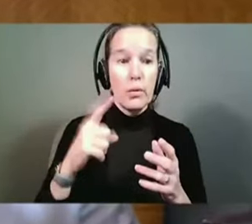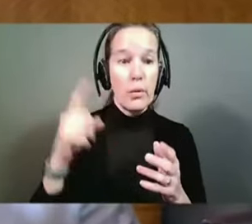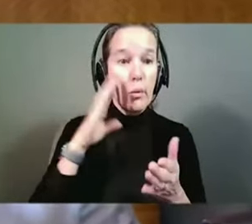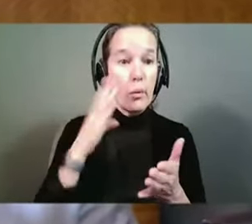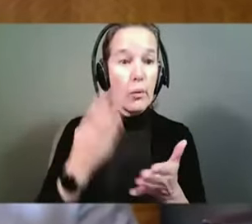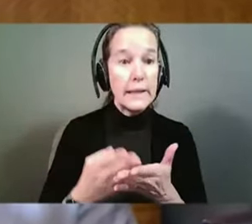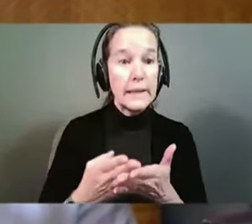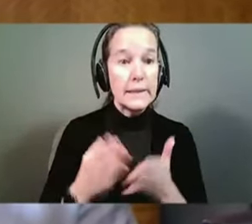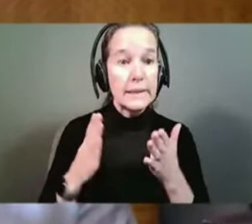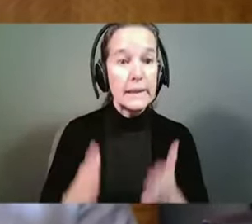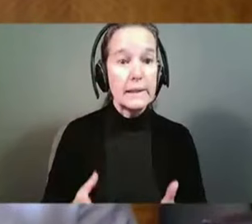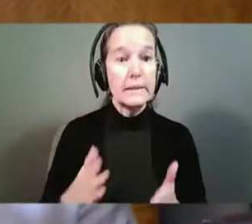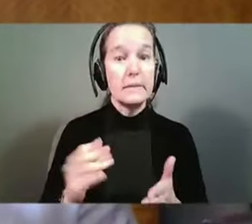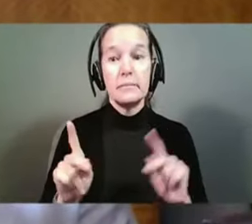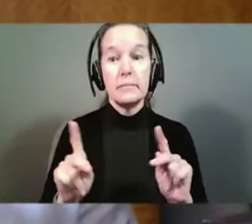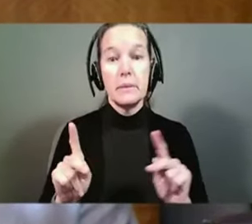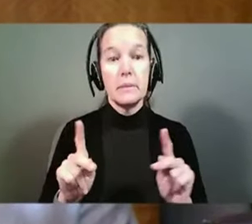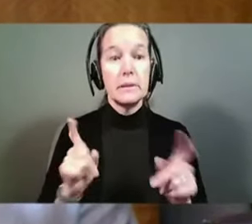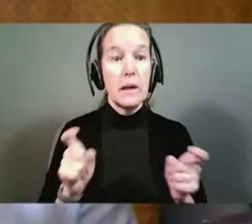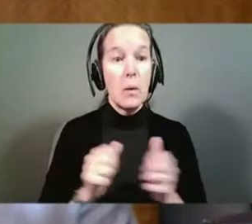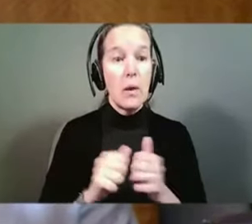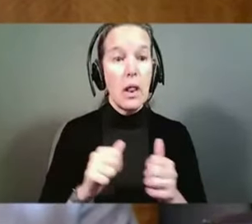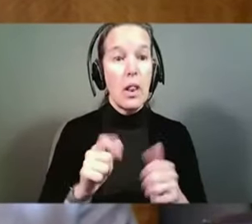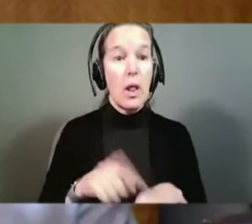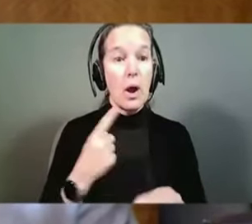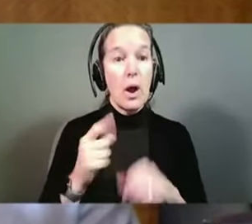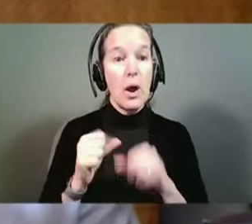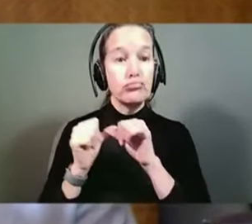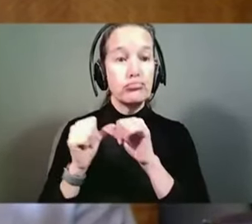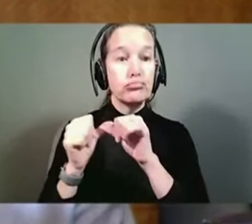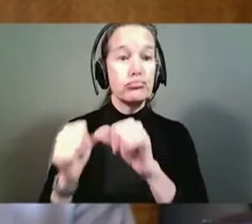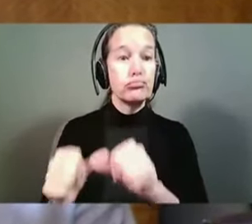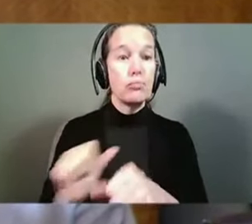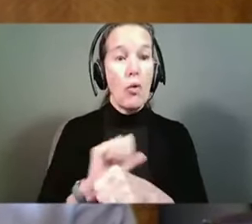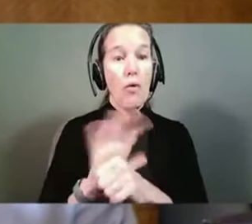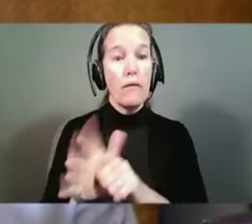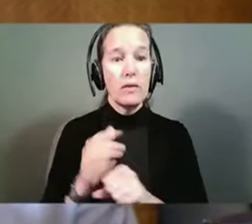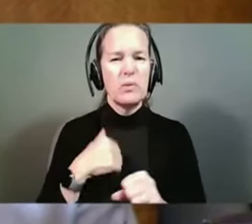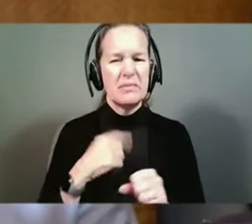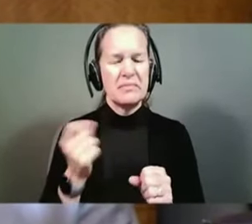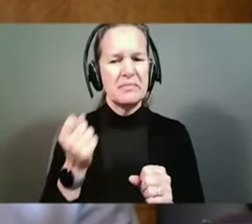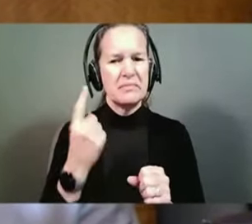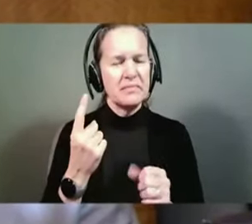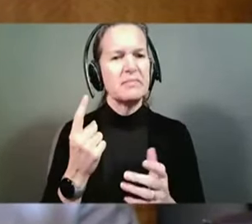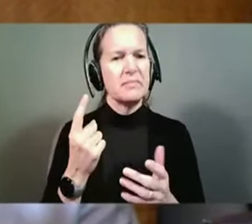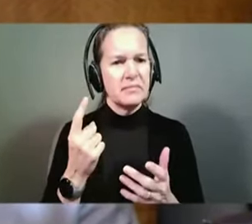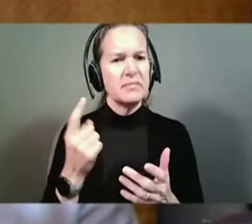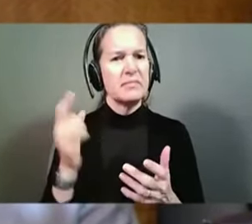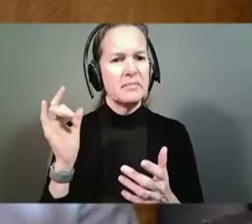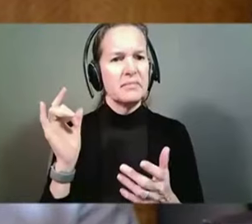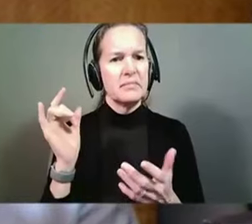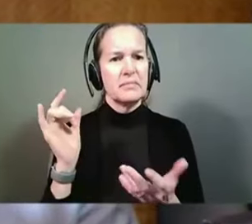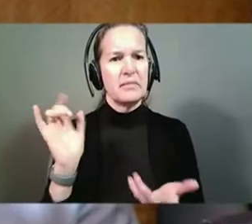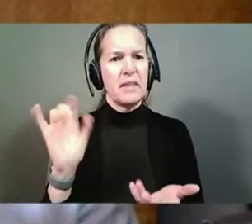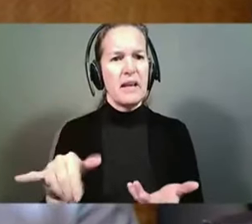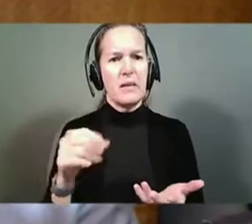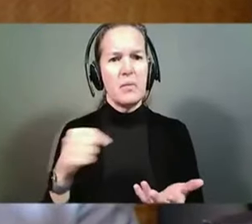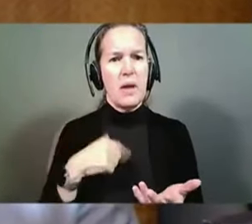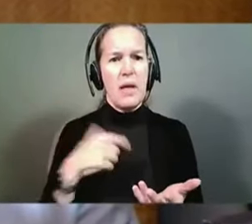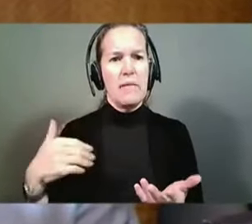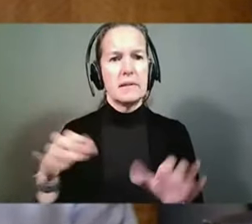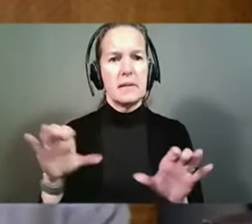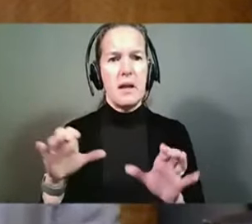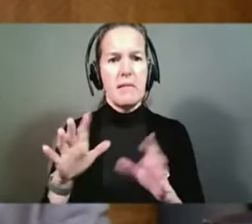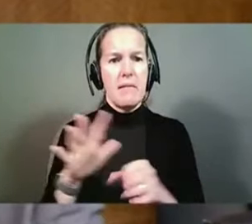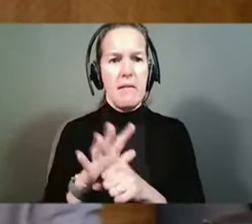as a Congress, done anywhere near enough. We hope to turn that around. We take it seriously. We think we have the reality is Congress we're going to hear from our panelists in a moment. Turn